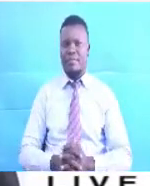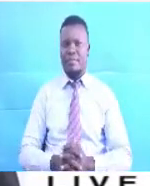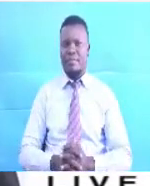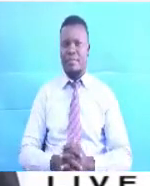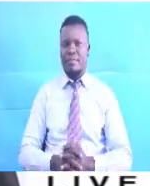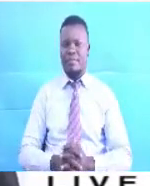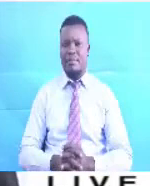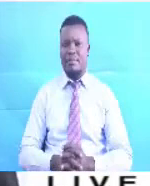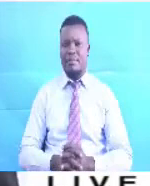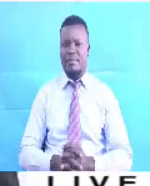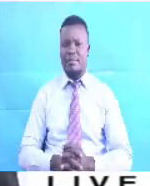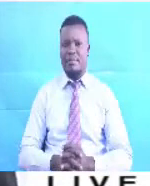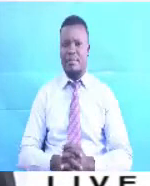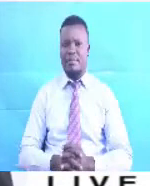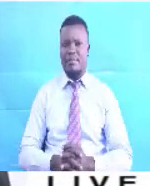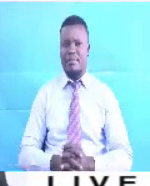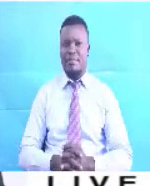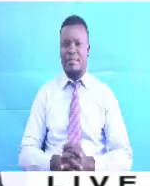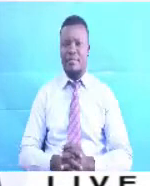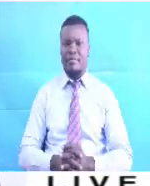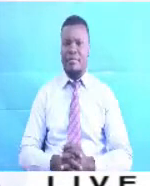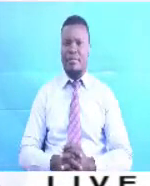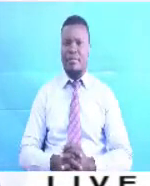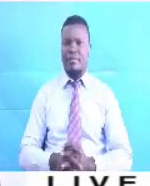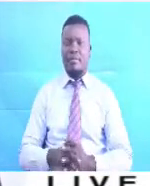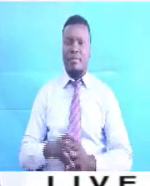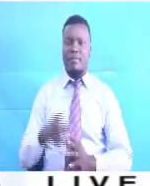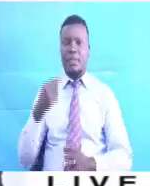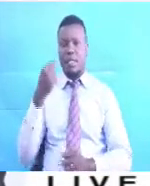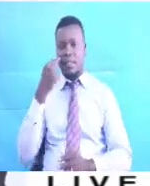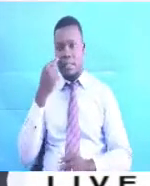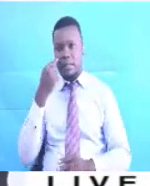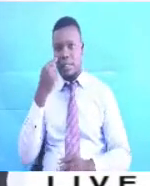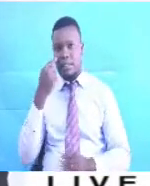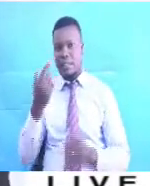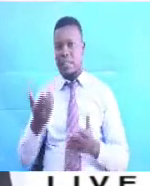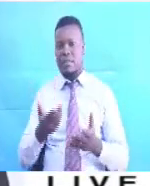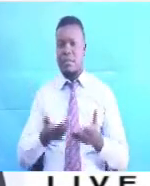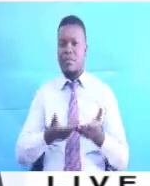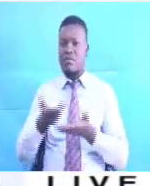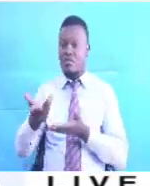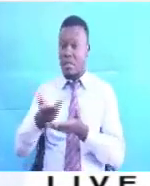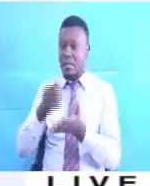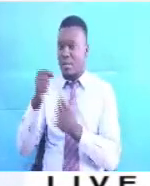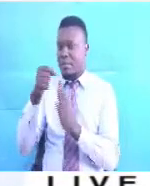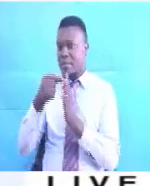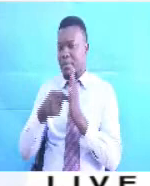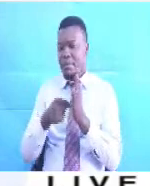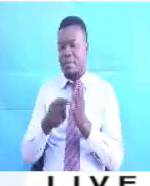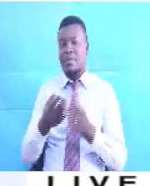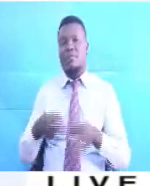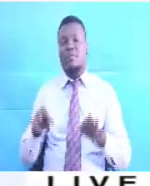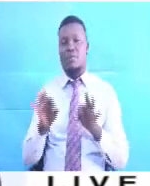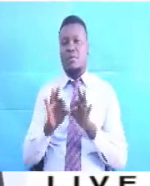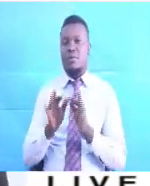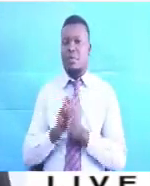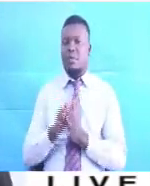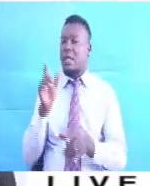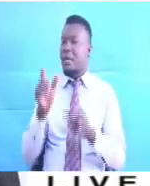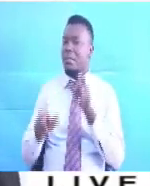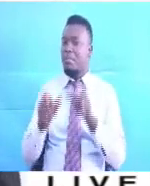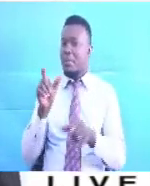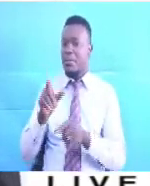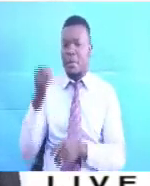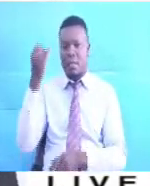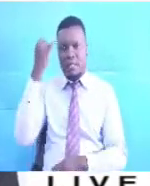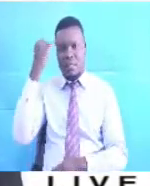element also that we have seen in this proposal is fiscal consolidation. Fiscal consolidation in